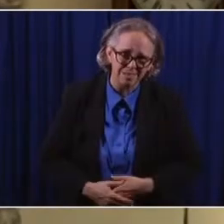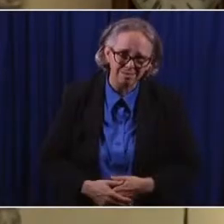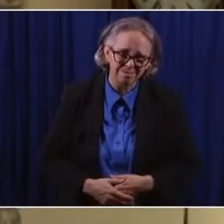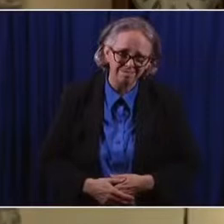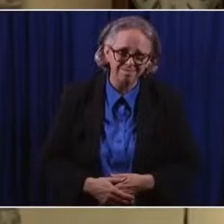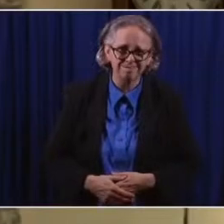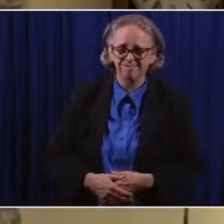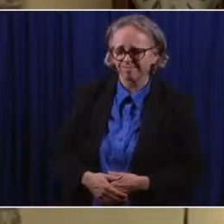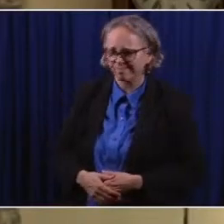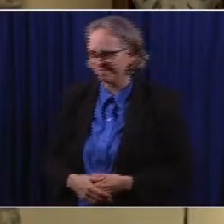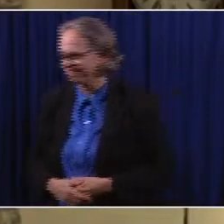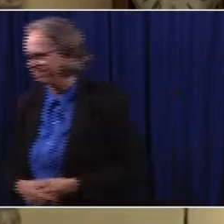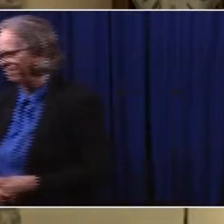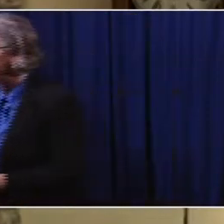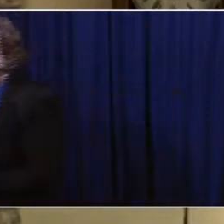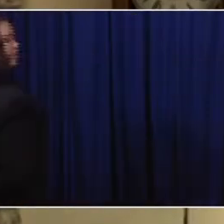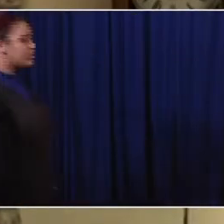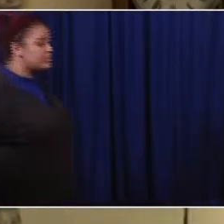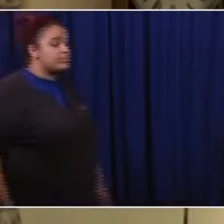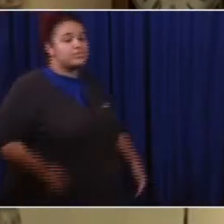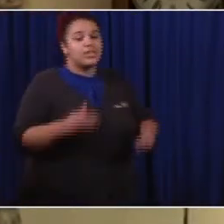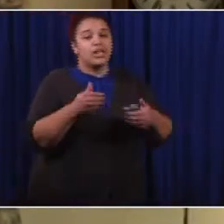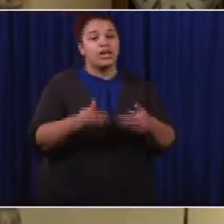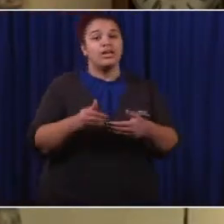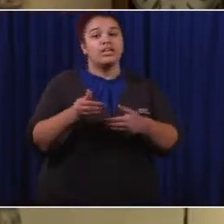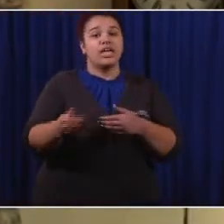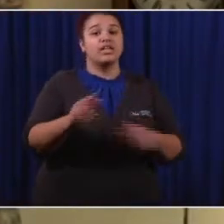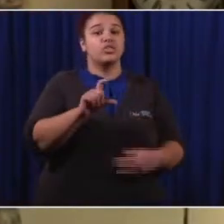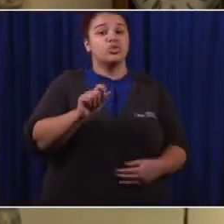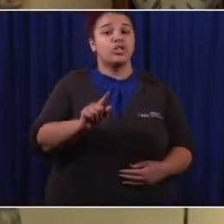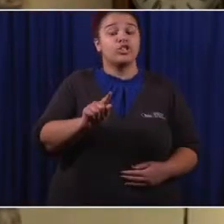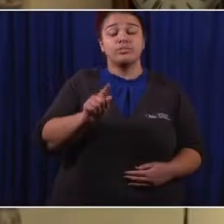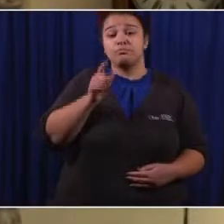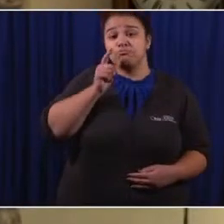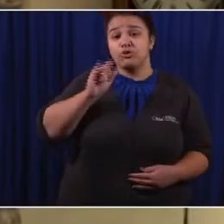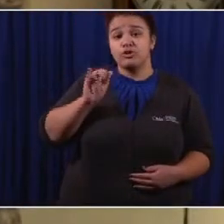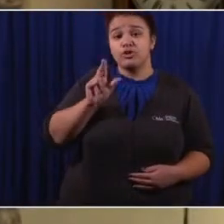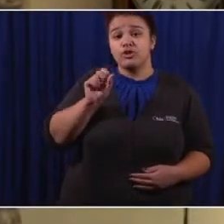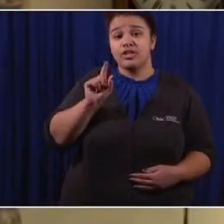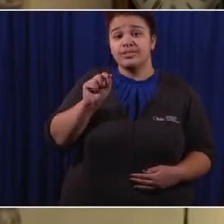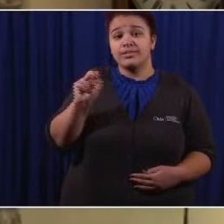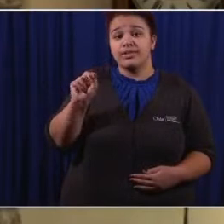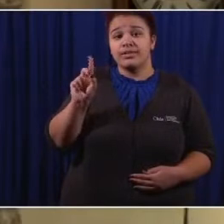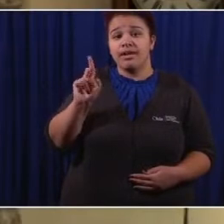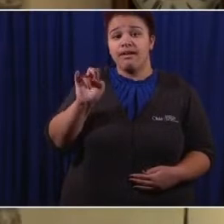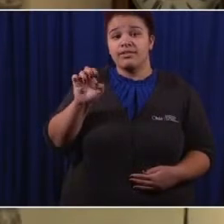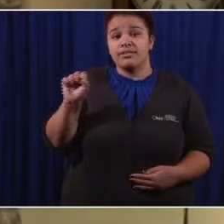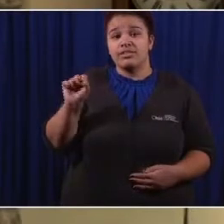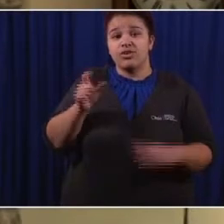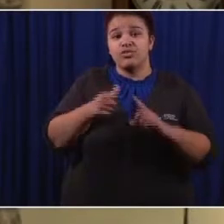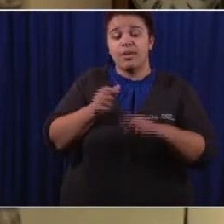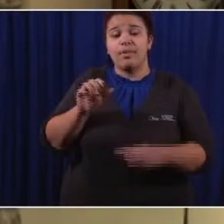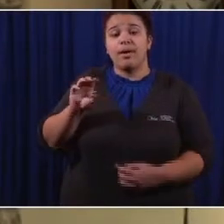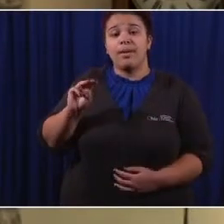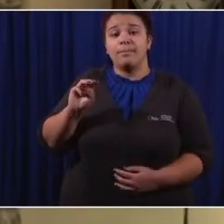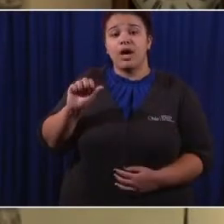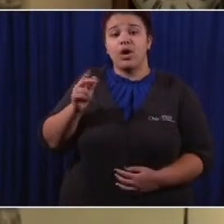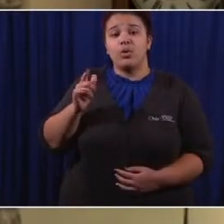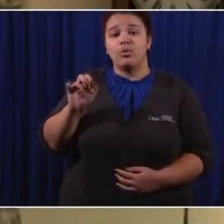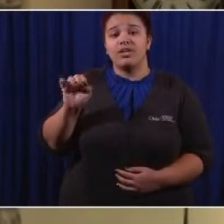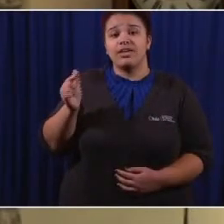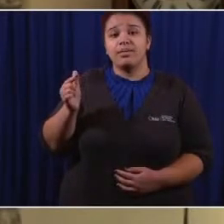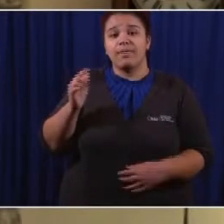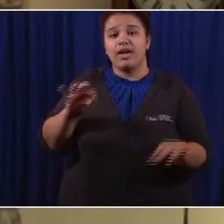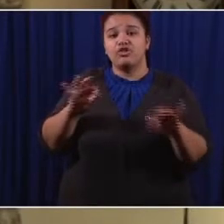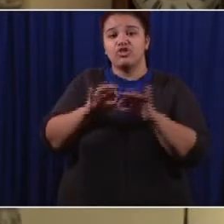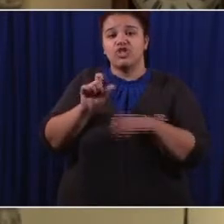Next question is from Justin Dennis at mahoningmatters.com. Good afternoon, Governor. I'd like to get back to